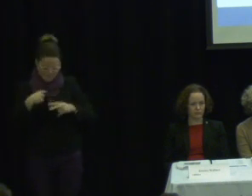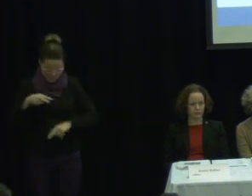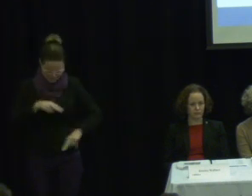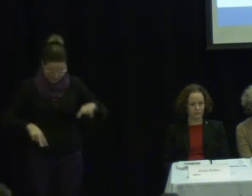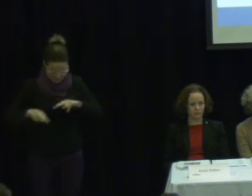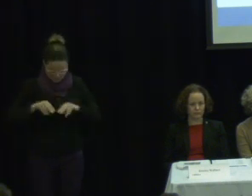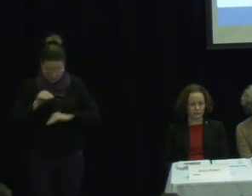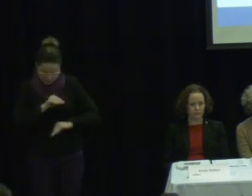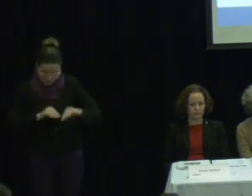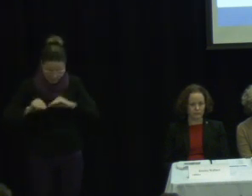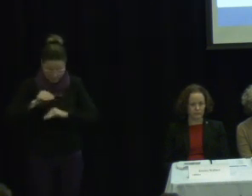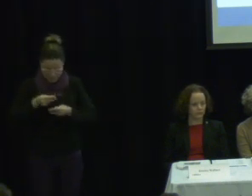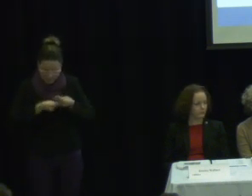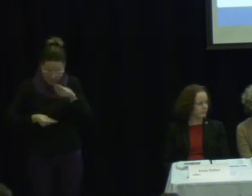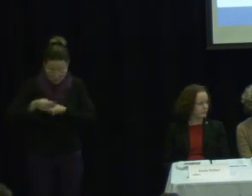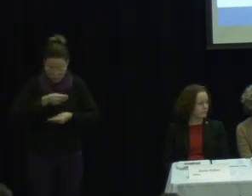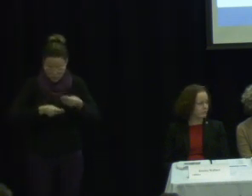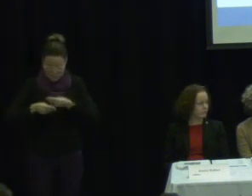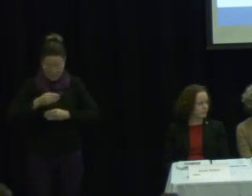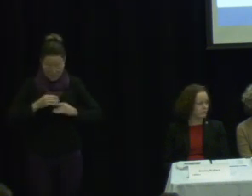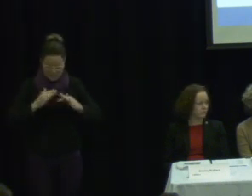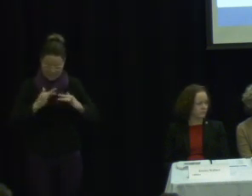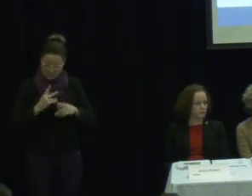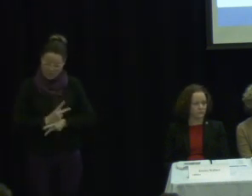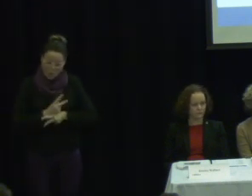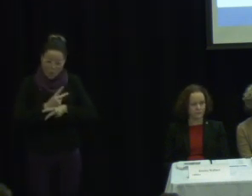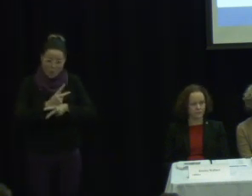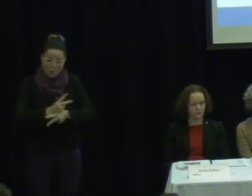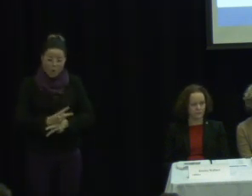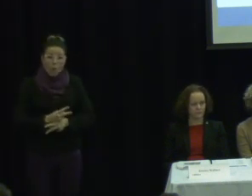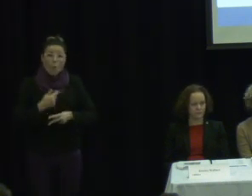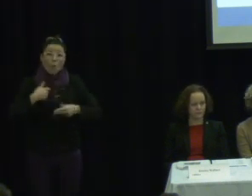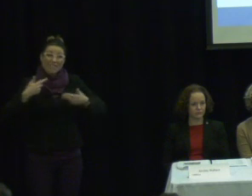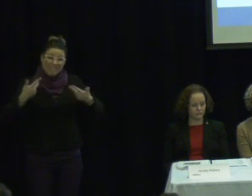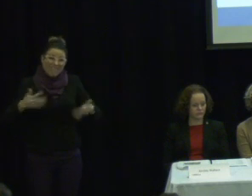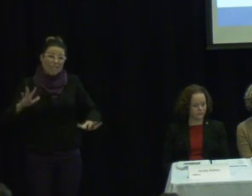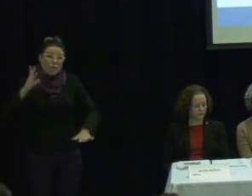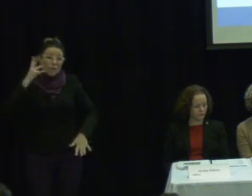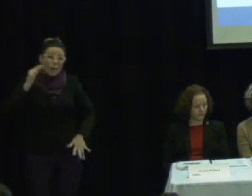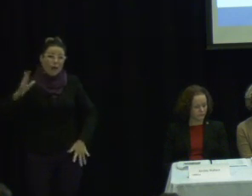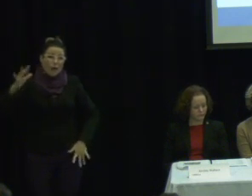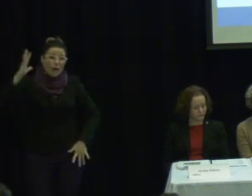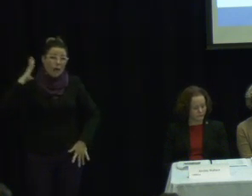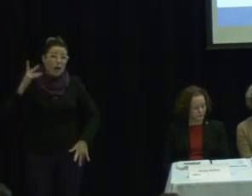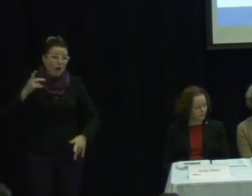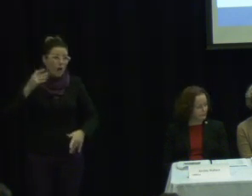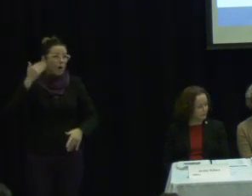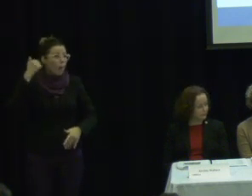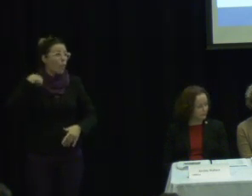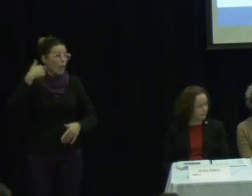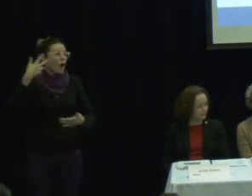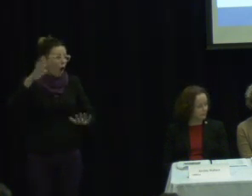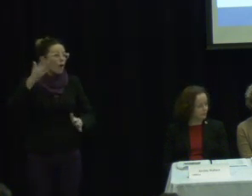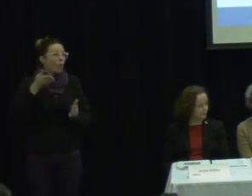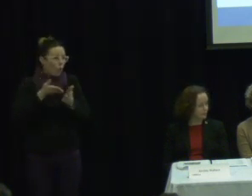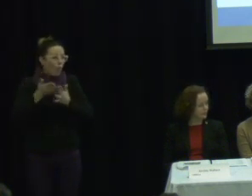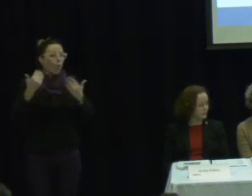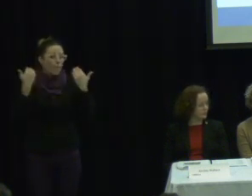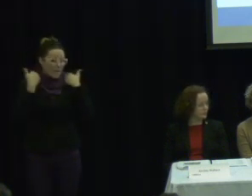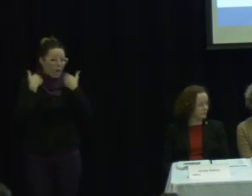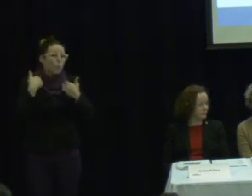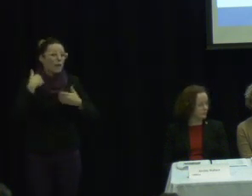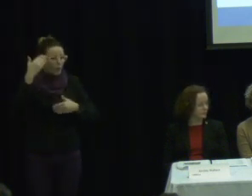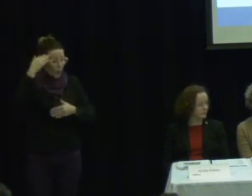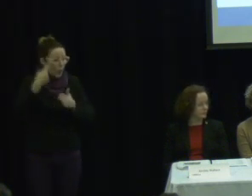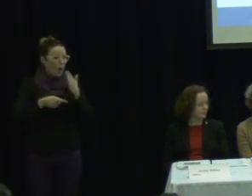university, sadly, we know what bankruptcy looks like, and it's painful. And just like in your household, sometimes there are things you want, but you know if you spend